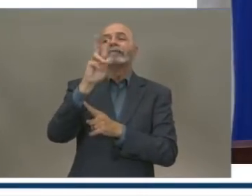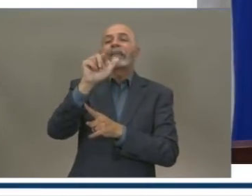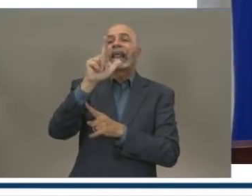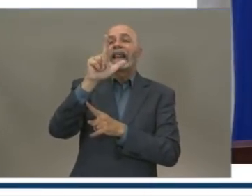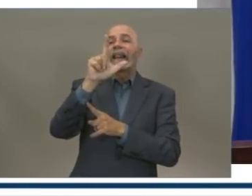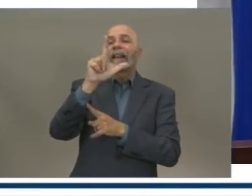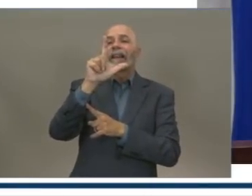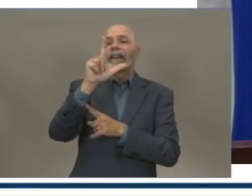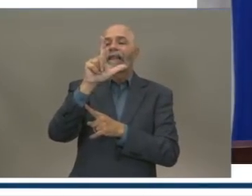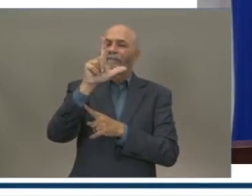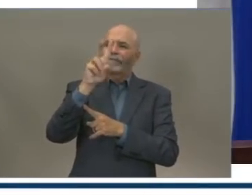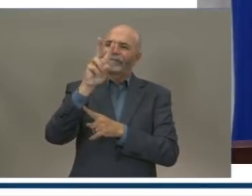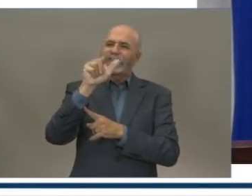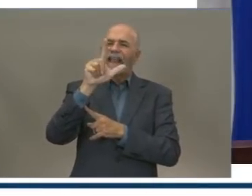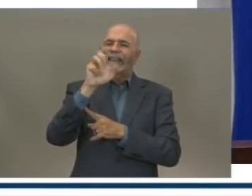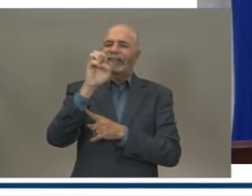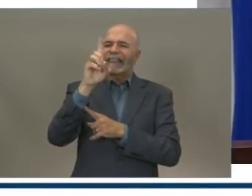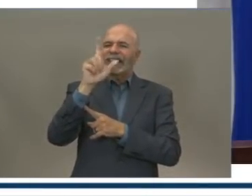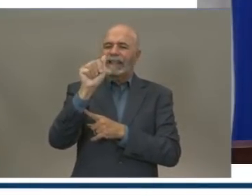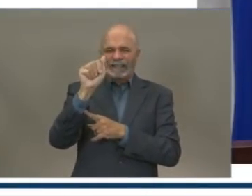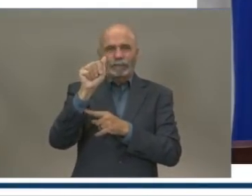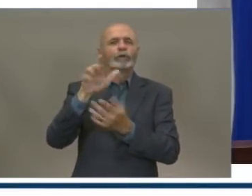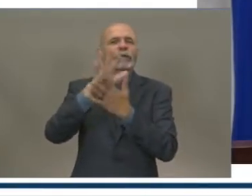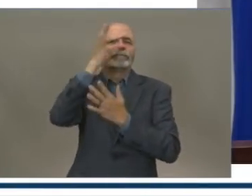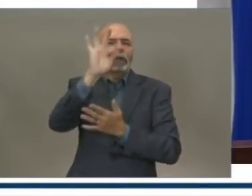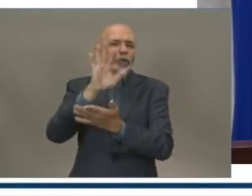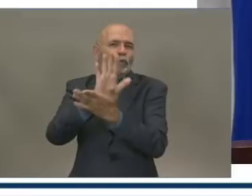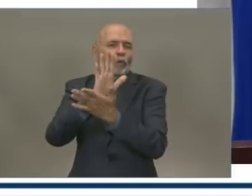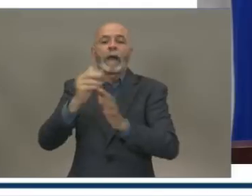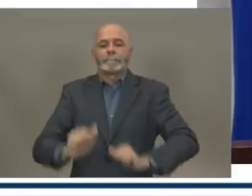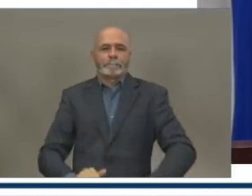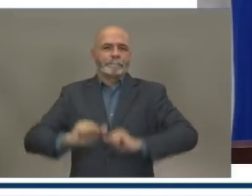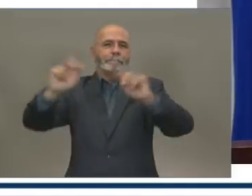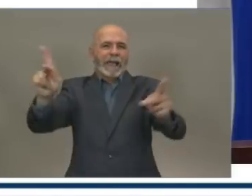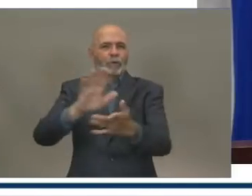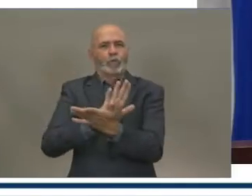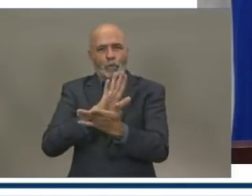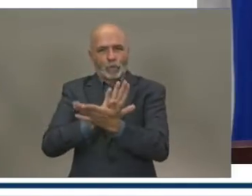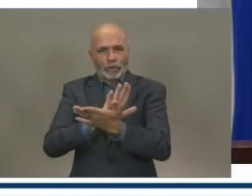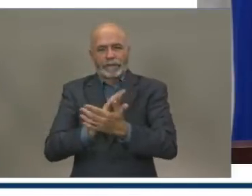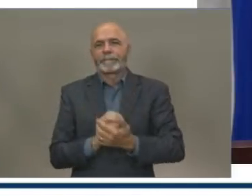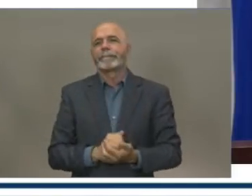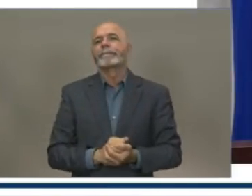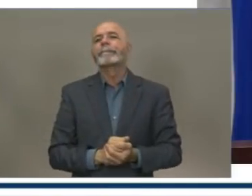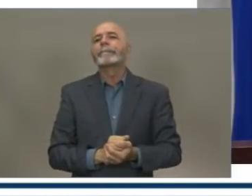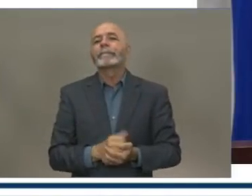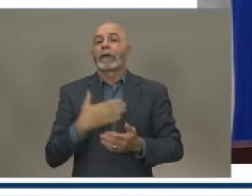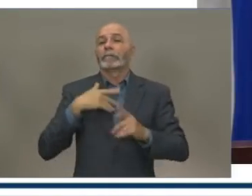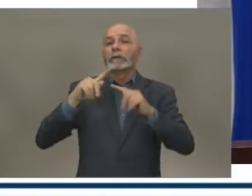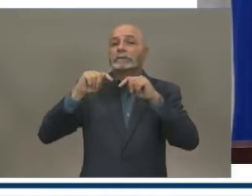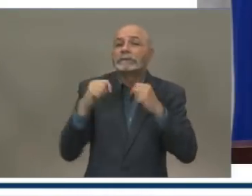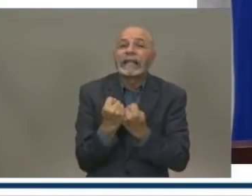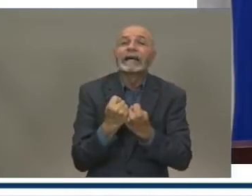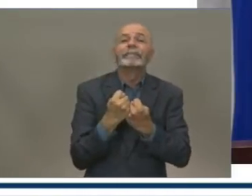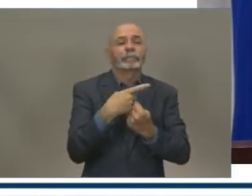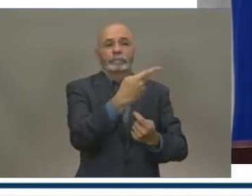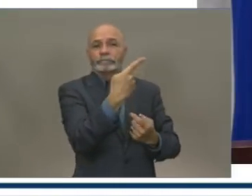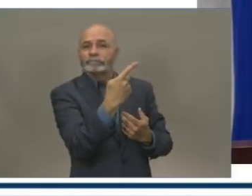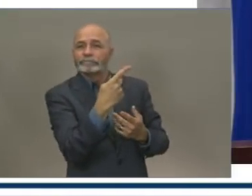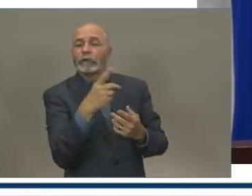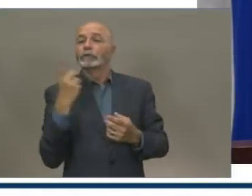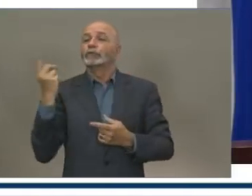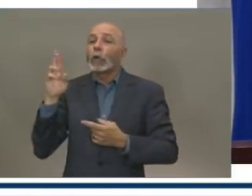by all reports, things are going well. My medical officer of health team and the Department of Education and Early